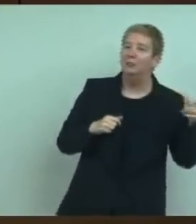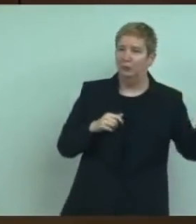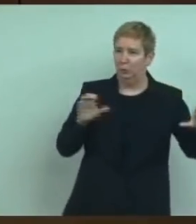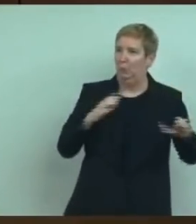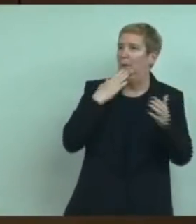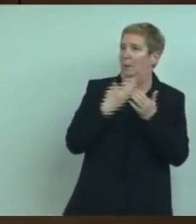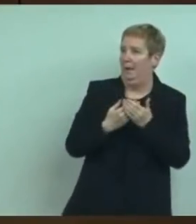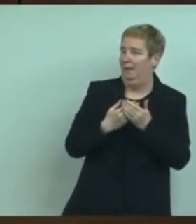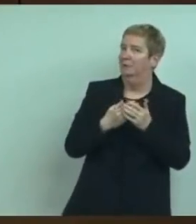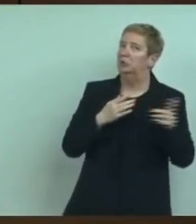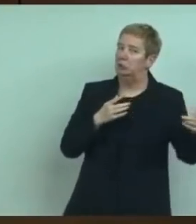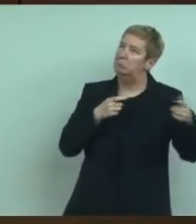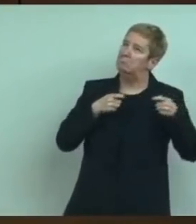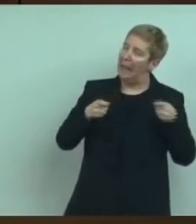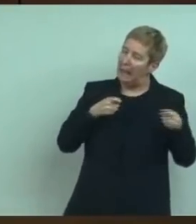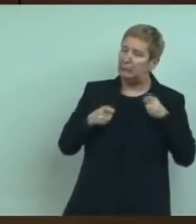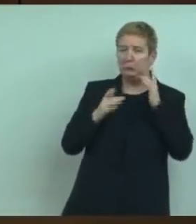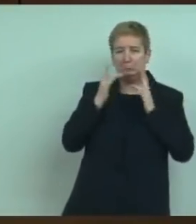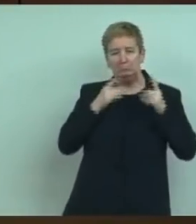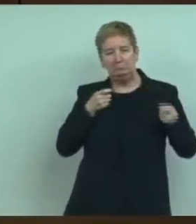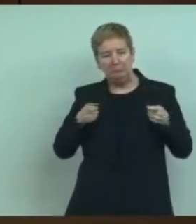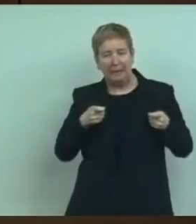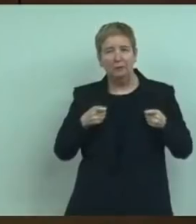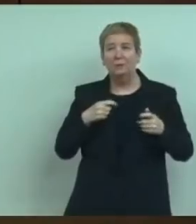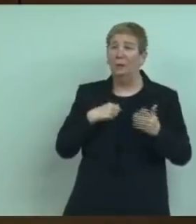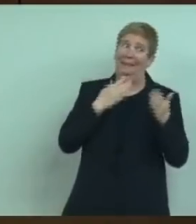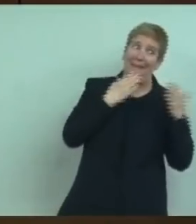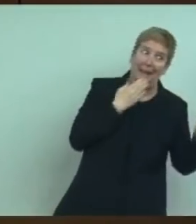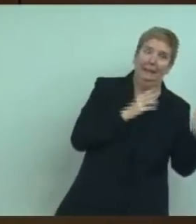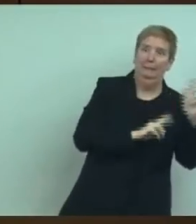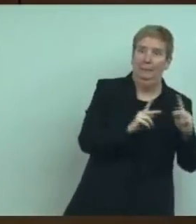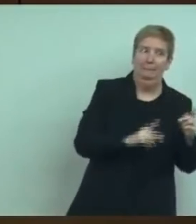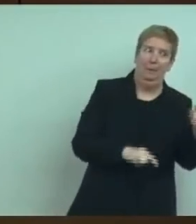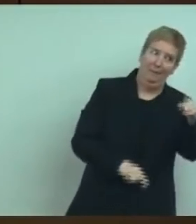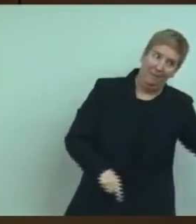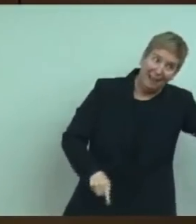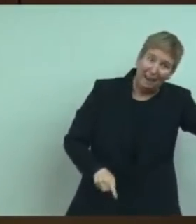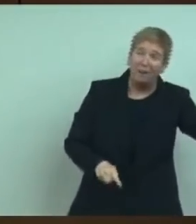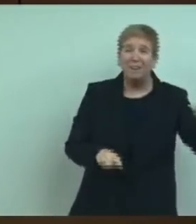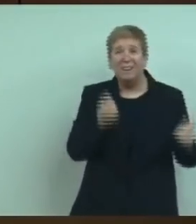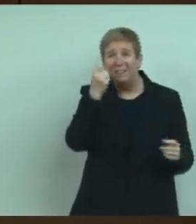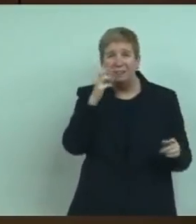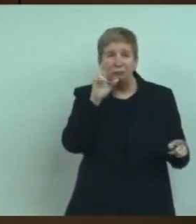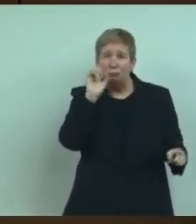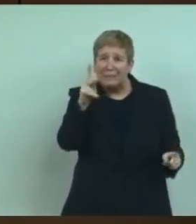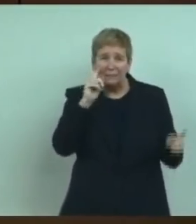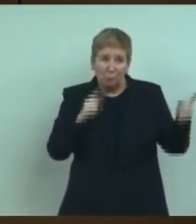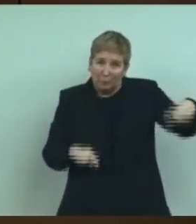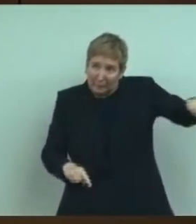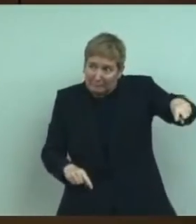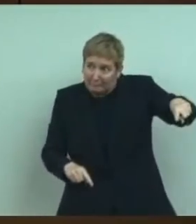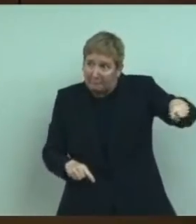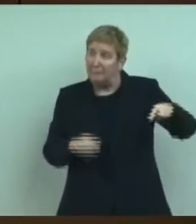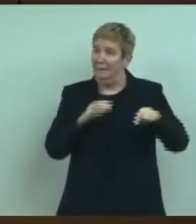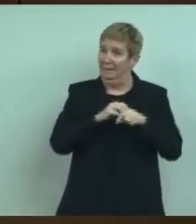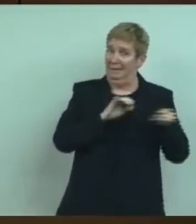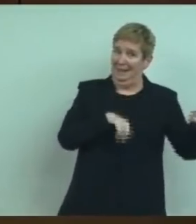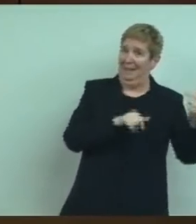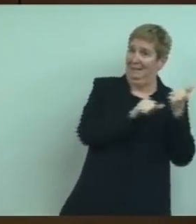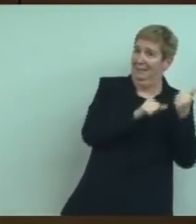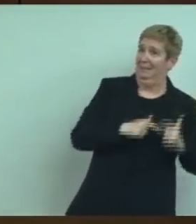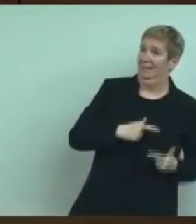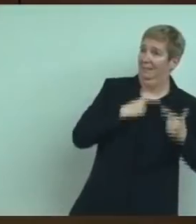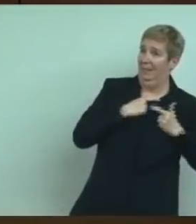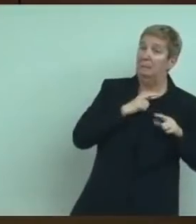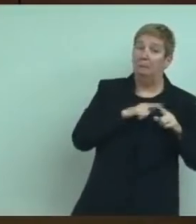well managing. And I want to thank the caregivers who, at great personal risk and sacrifice, make sure that